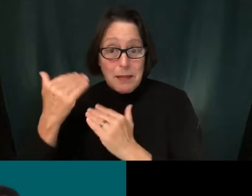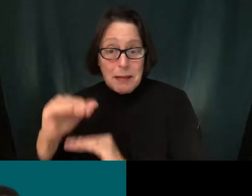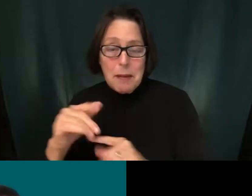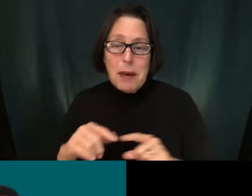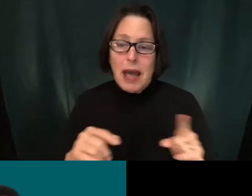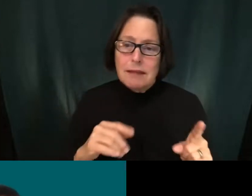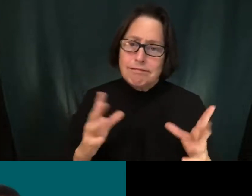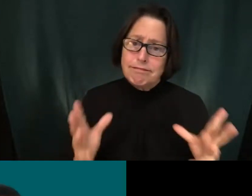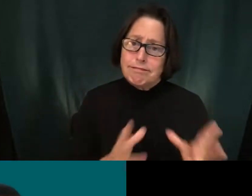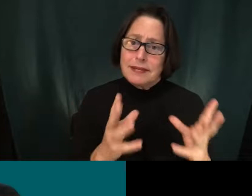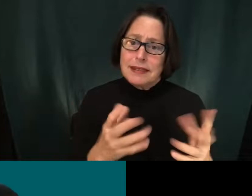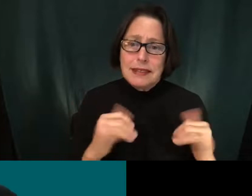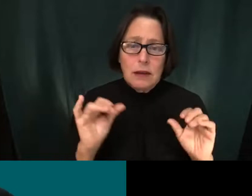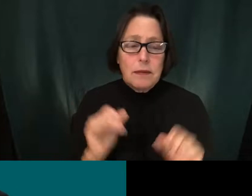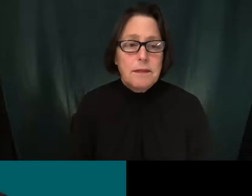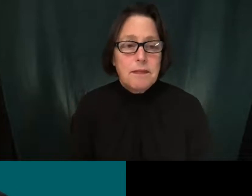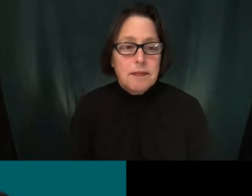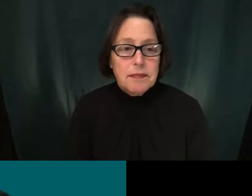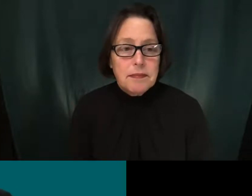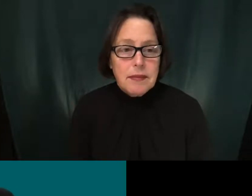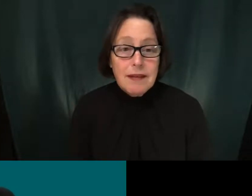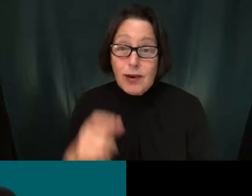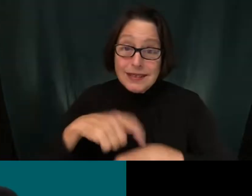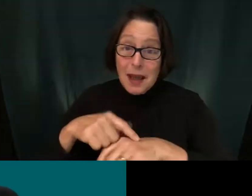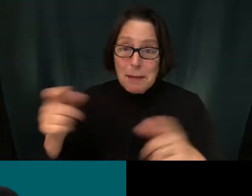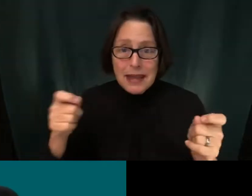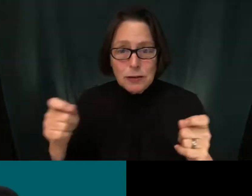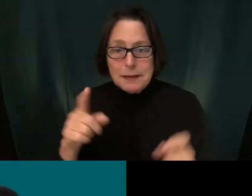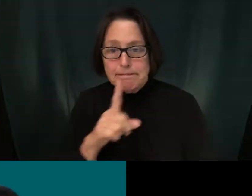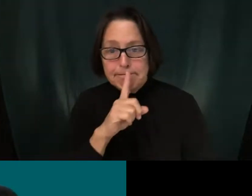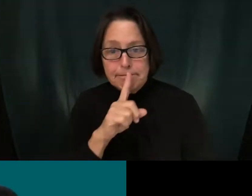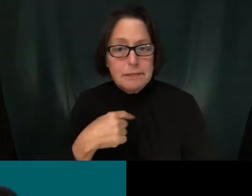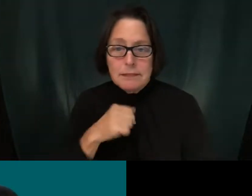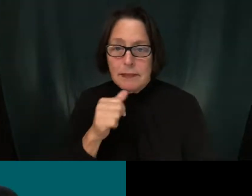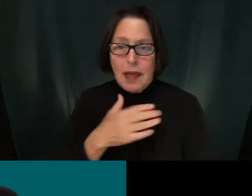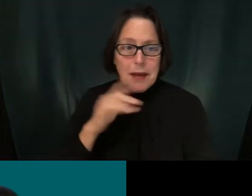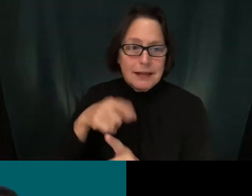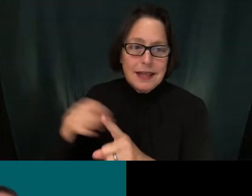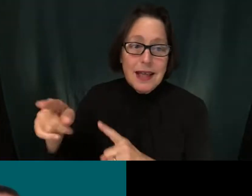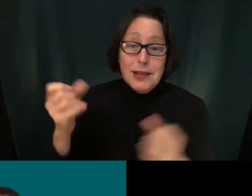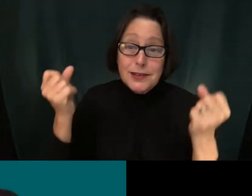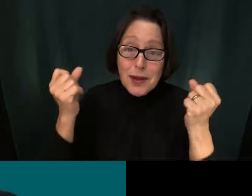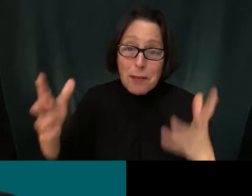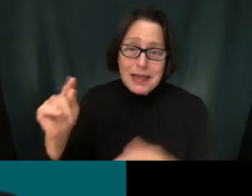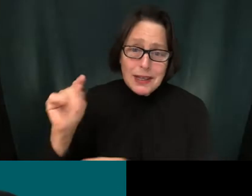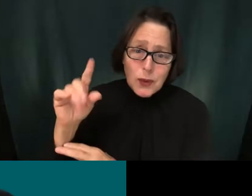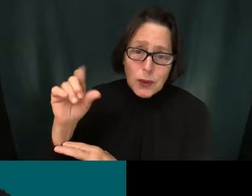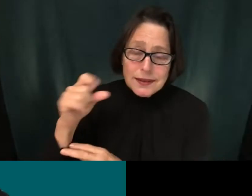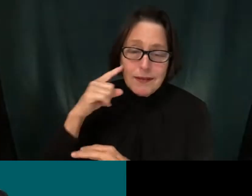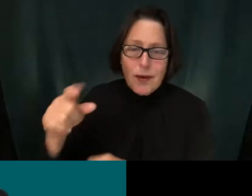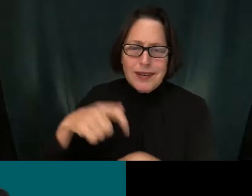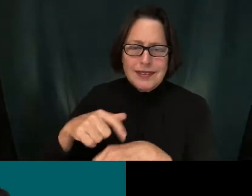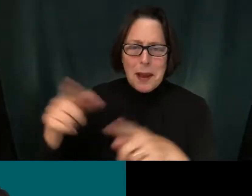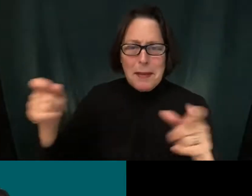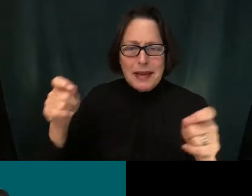management, I don't have any specific tips on that. There's so many time management tools out there for you to